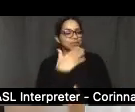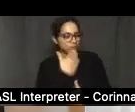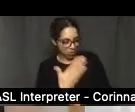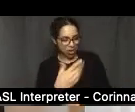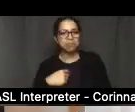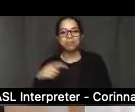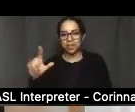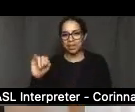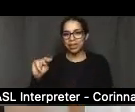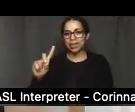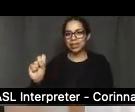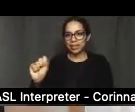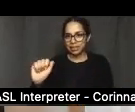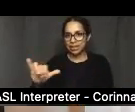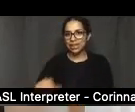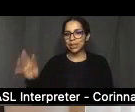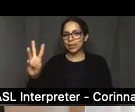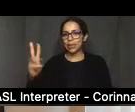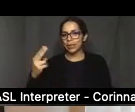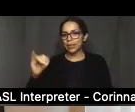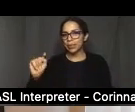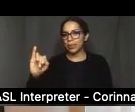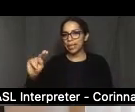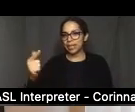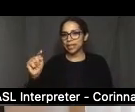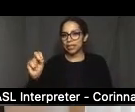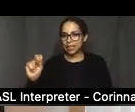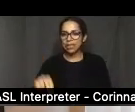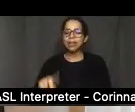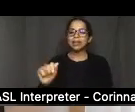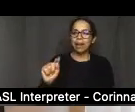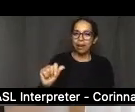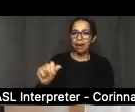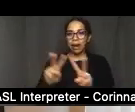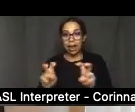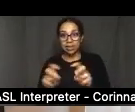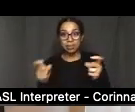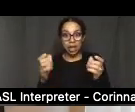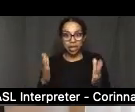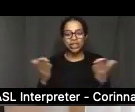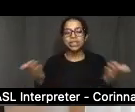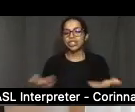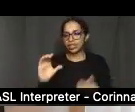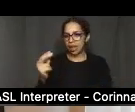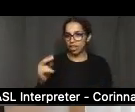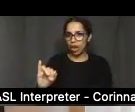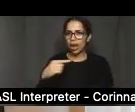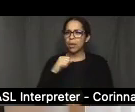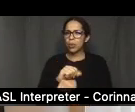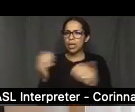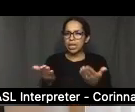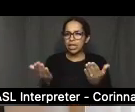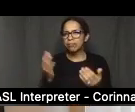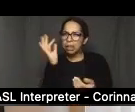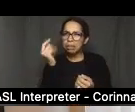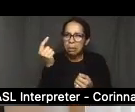Lindsay Whittington, and I'm the data and analysis manager at CHI. I've been here for a little over 4 years, and